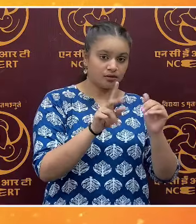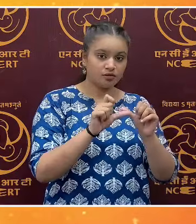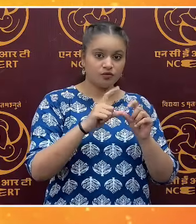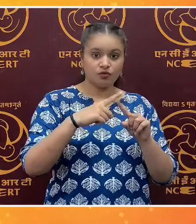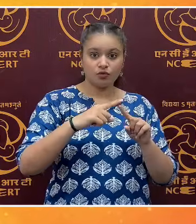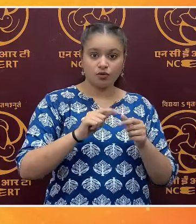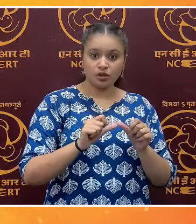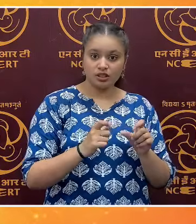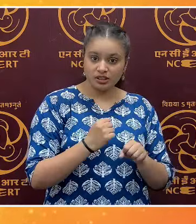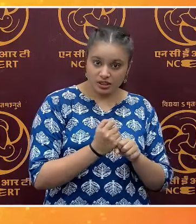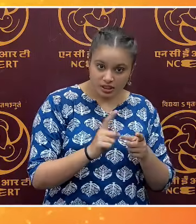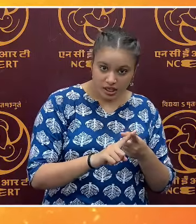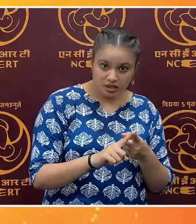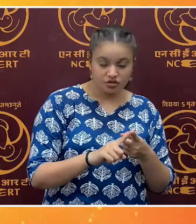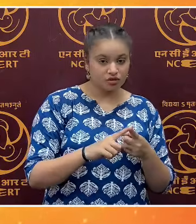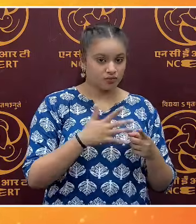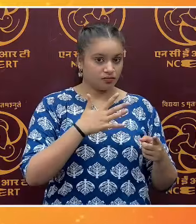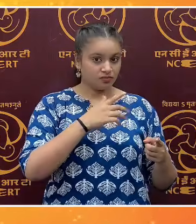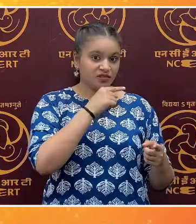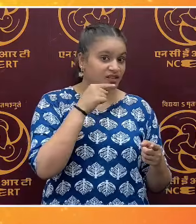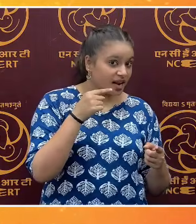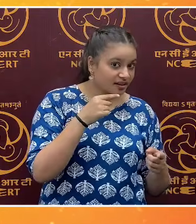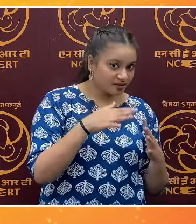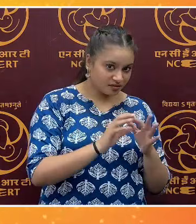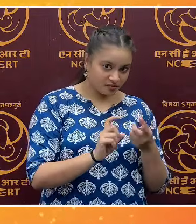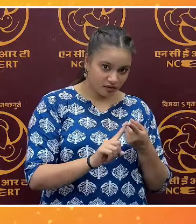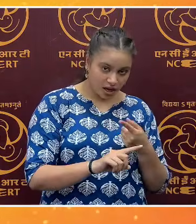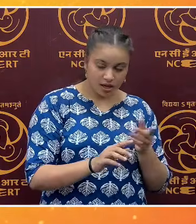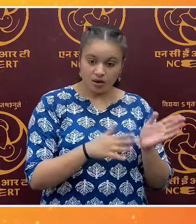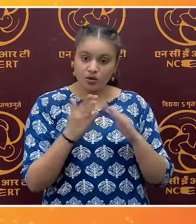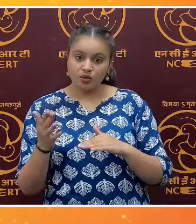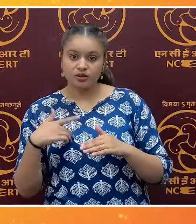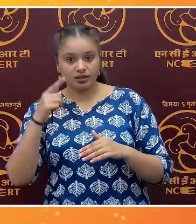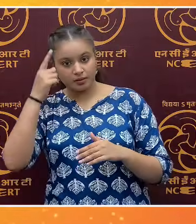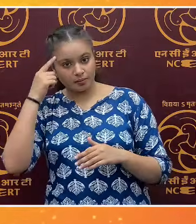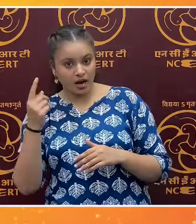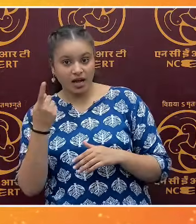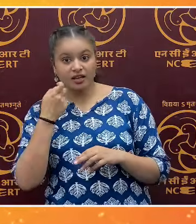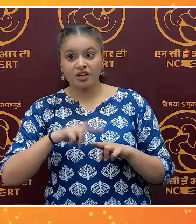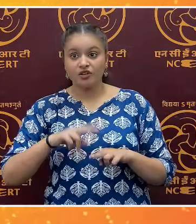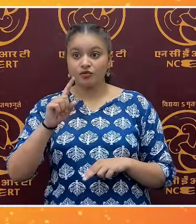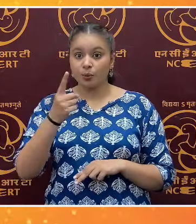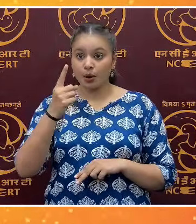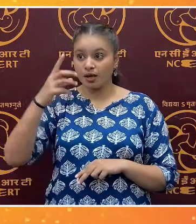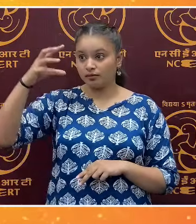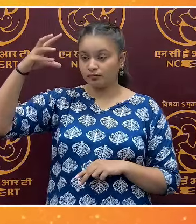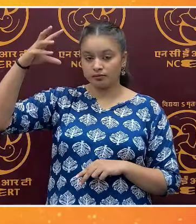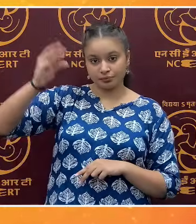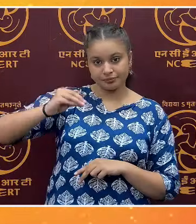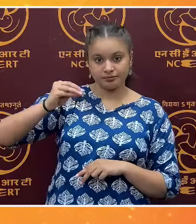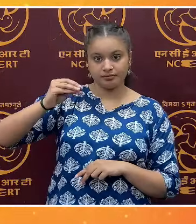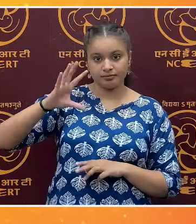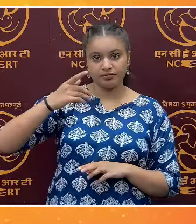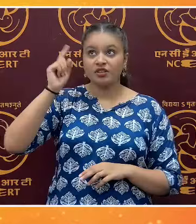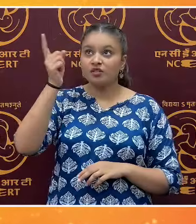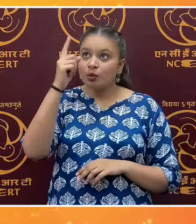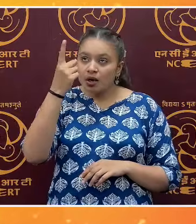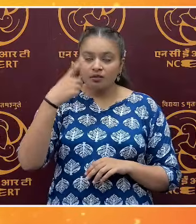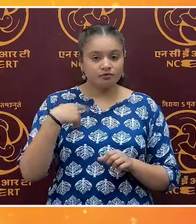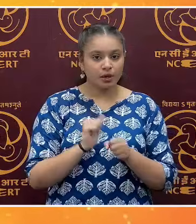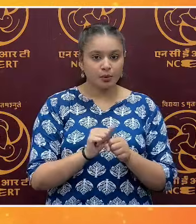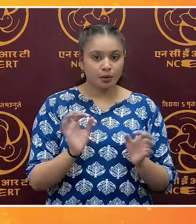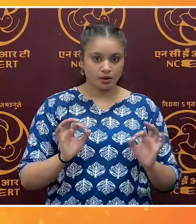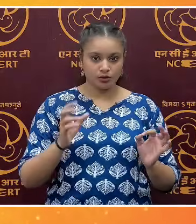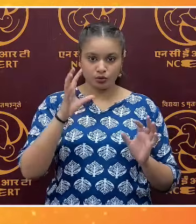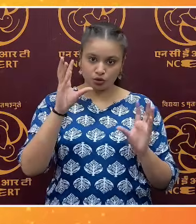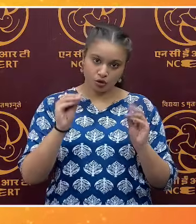is the neutral wire. It is connected like this. Now if the one bulb fuses, just imagine one fan is not operating,